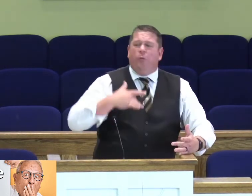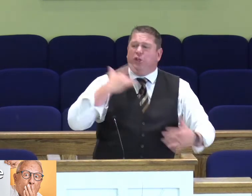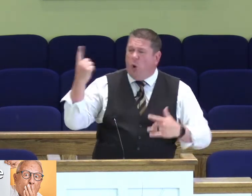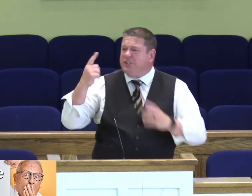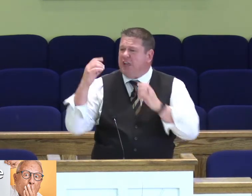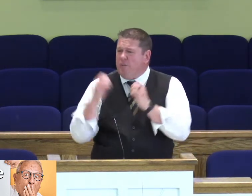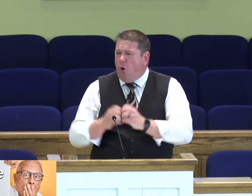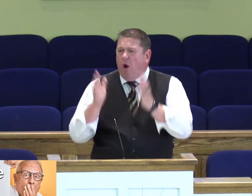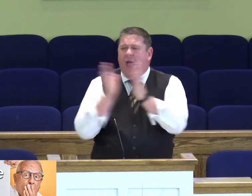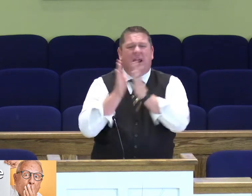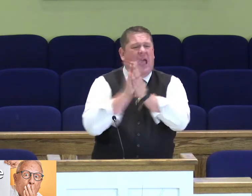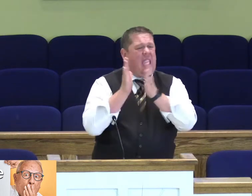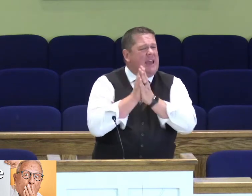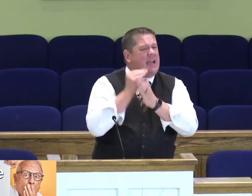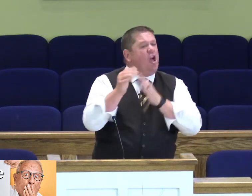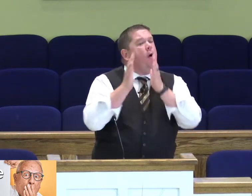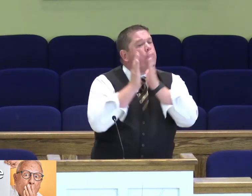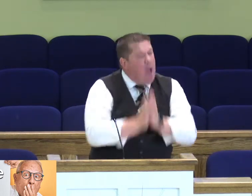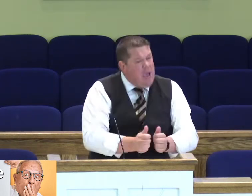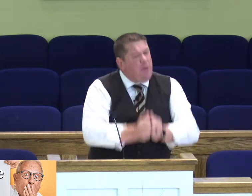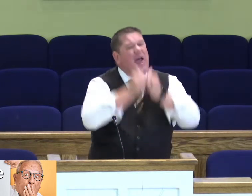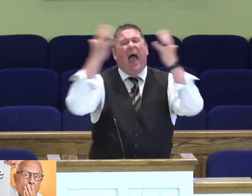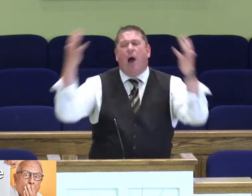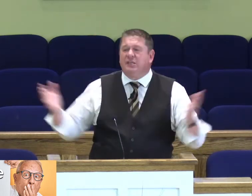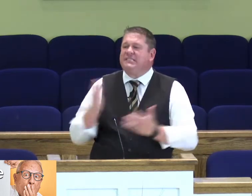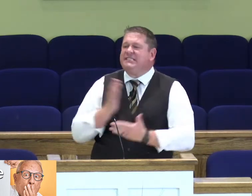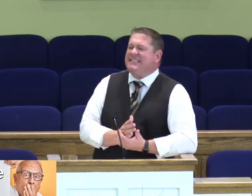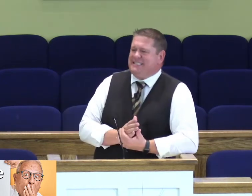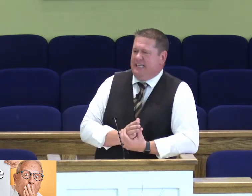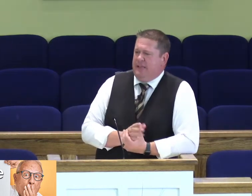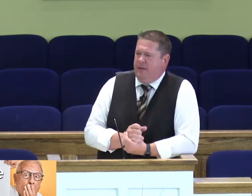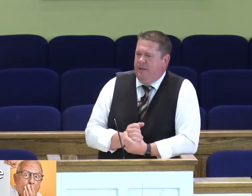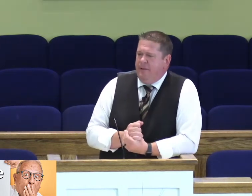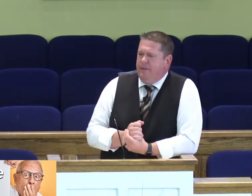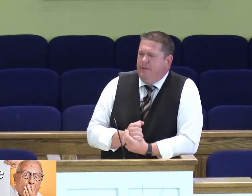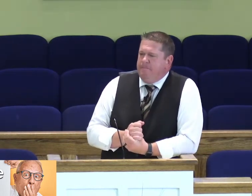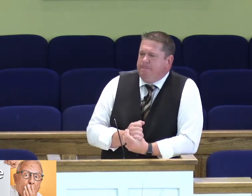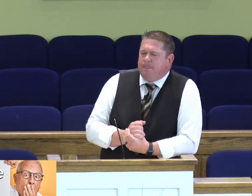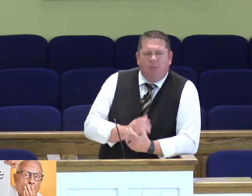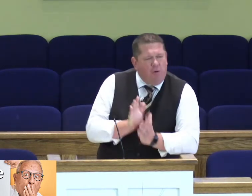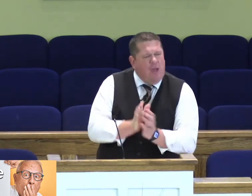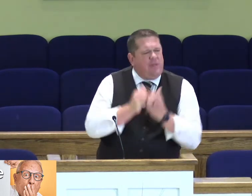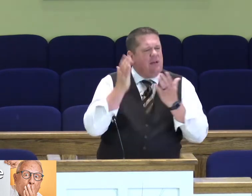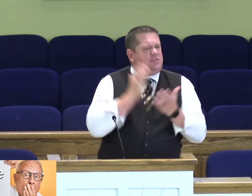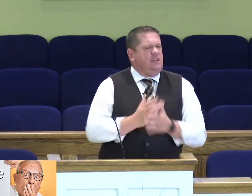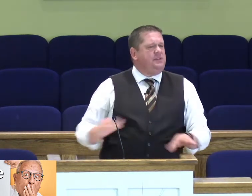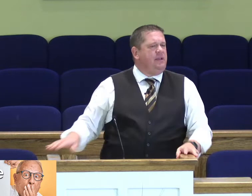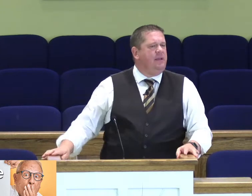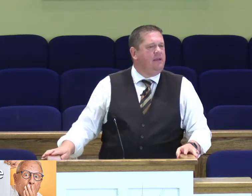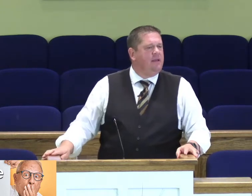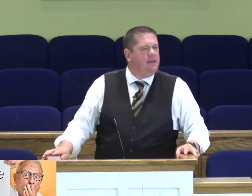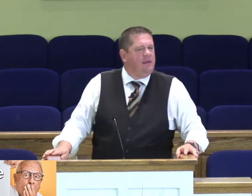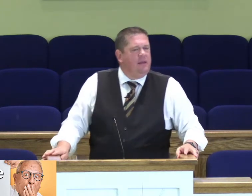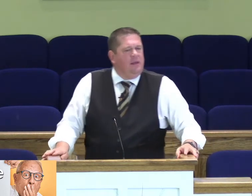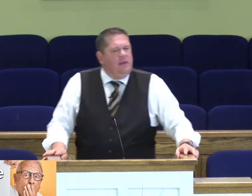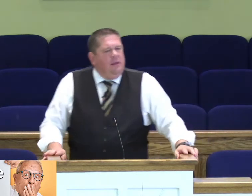here. Rejoice evermore. Hey, next. Pray without ceasing. Pray without